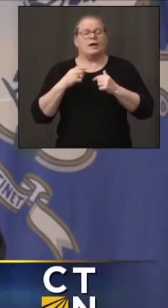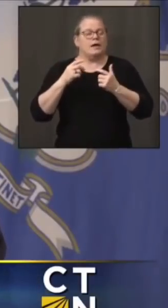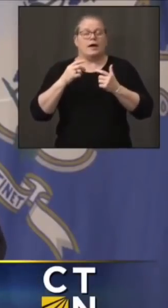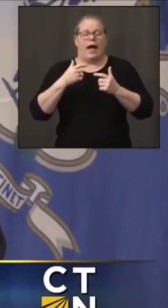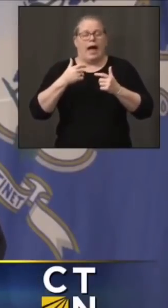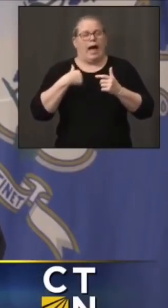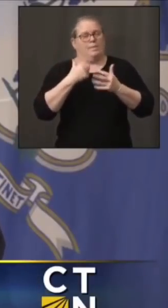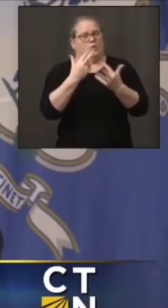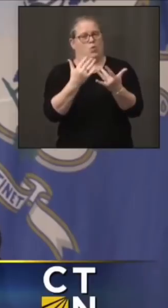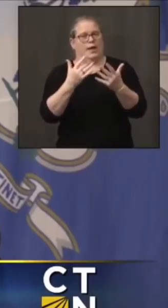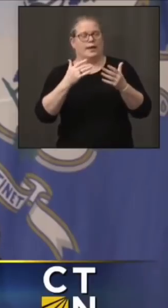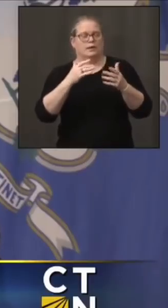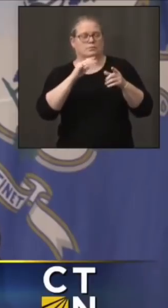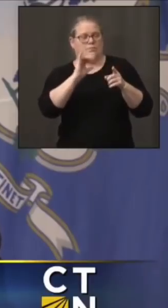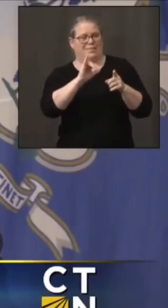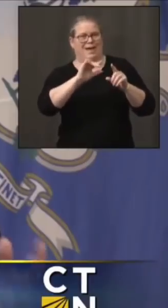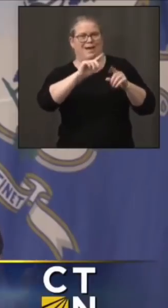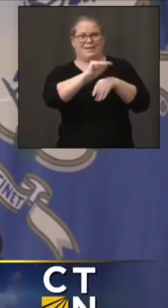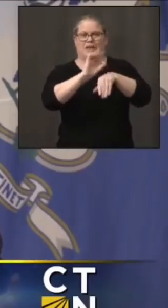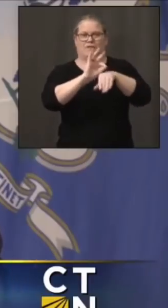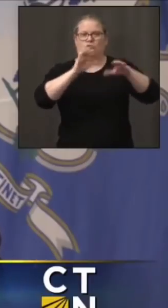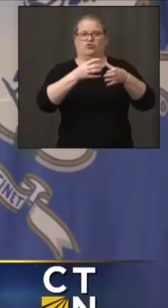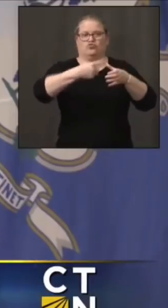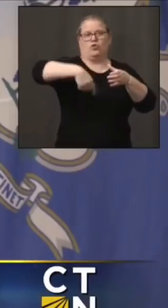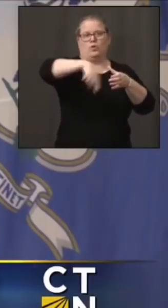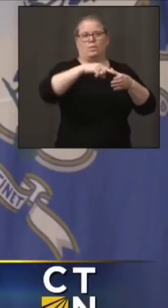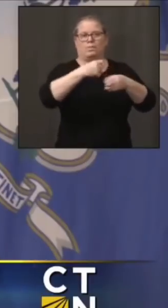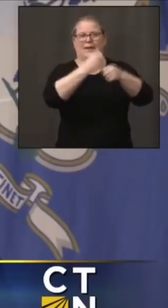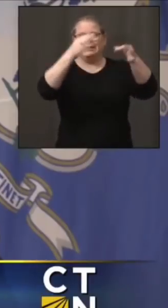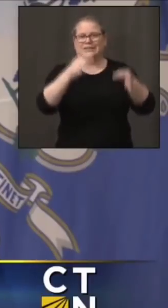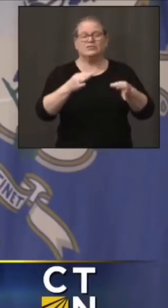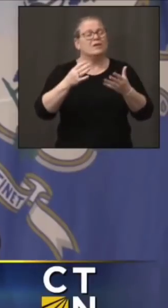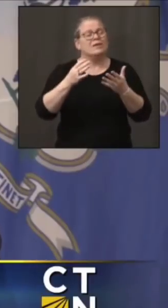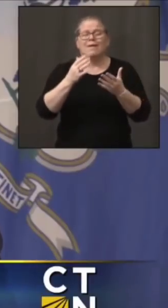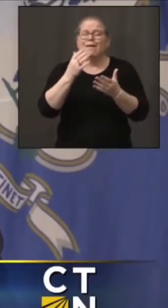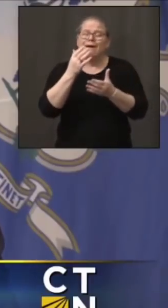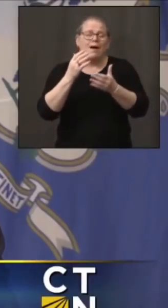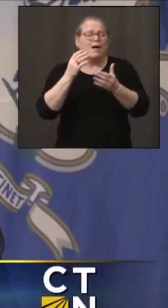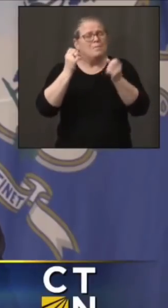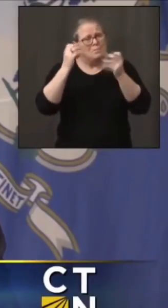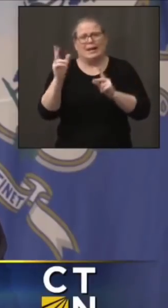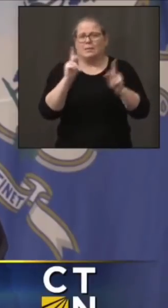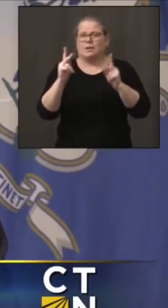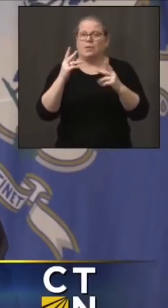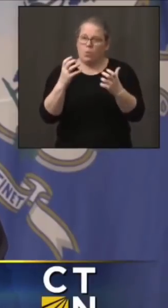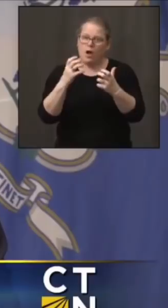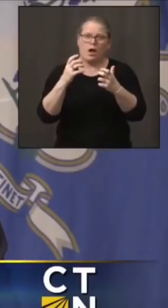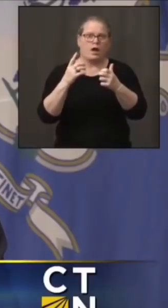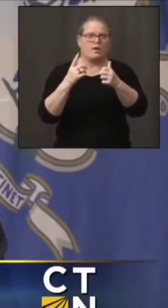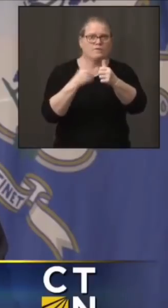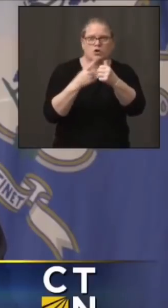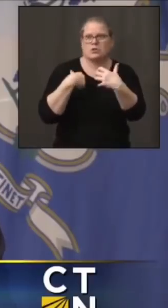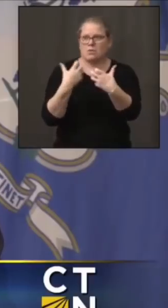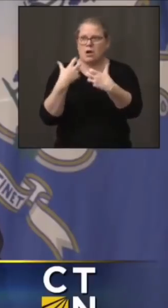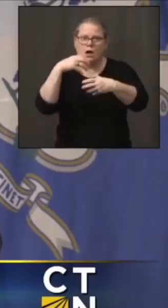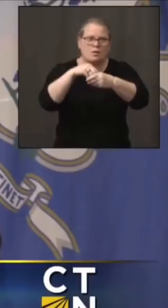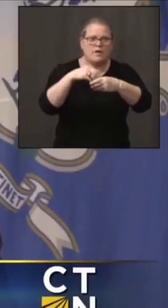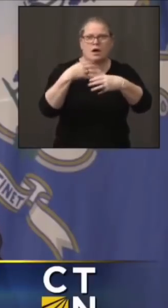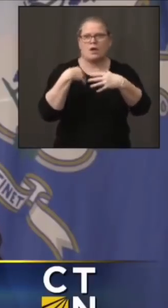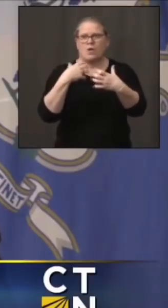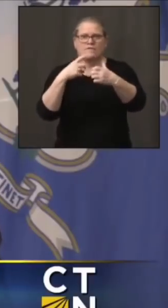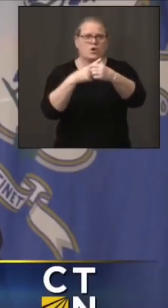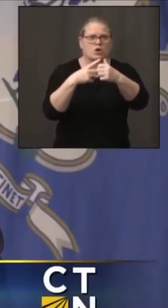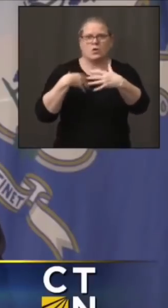the next group, into the front of the line. Obviously, if everybody's a priority, nobody's a priority. But look, I can understand teachers